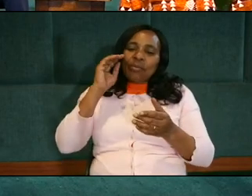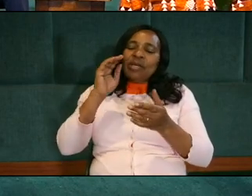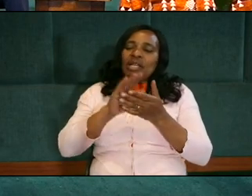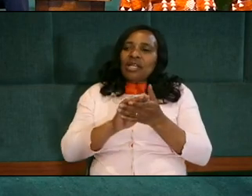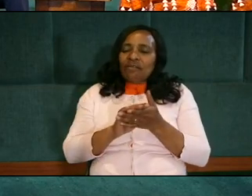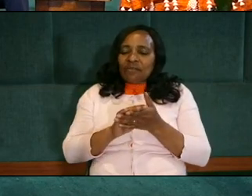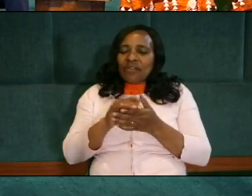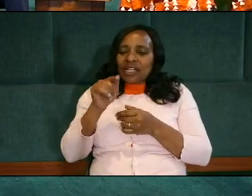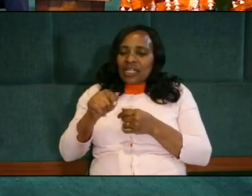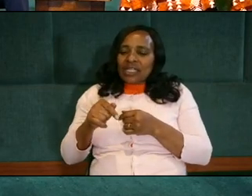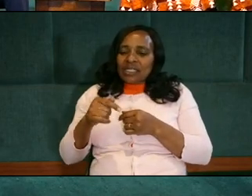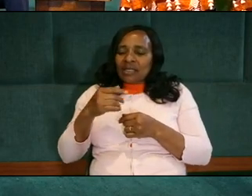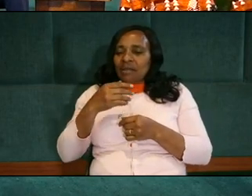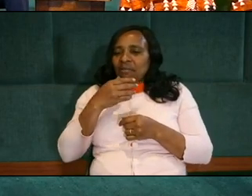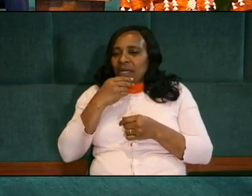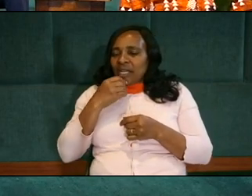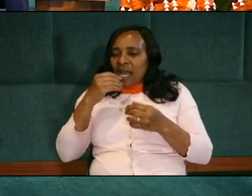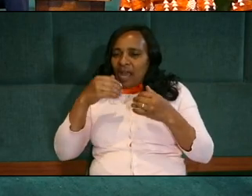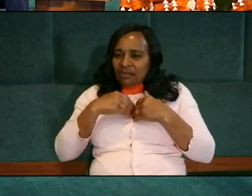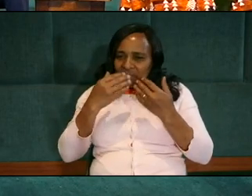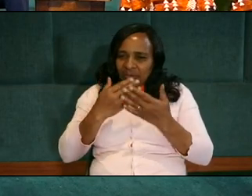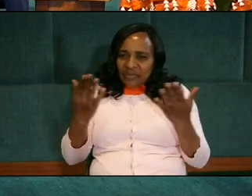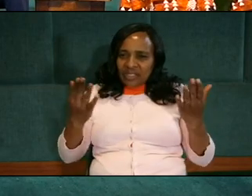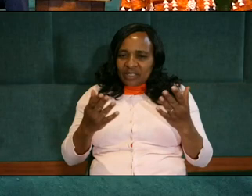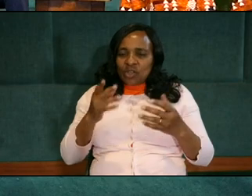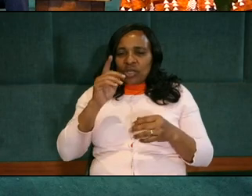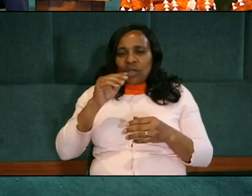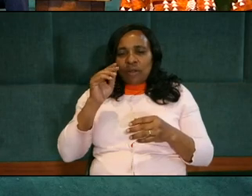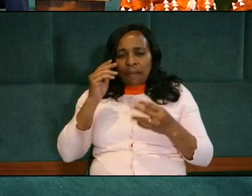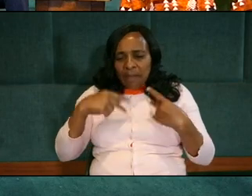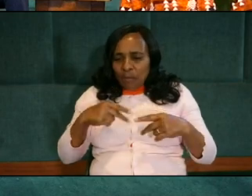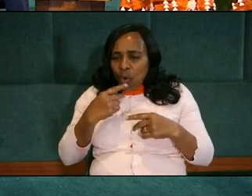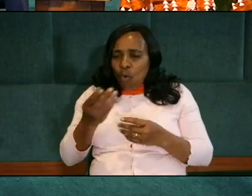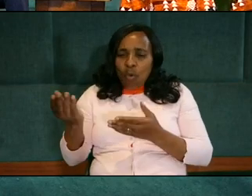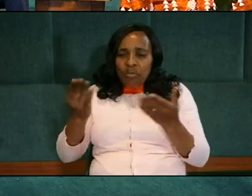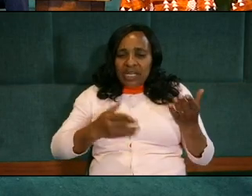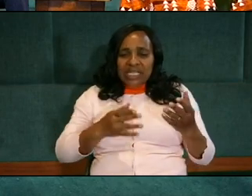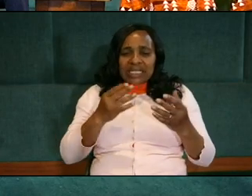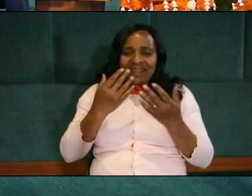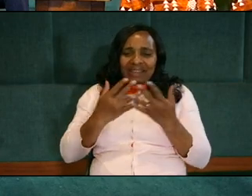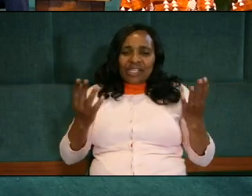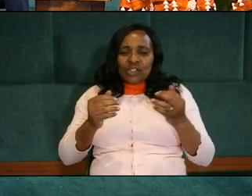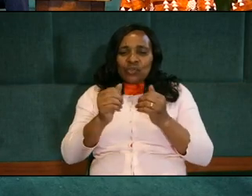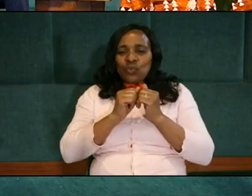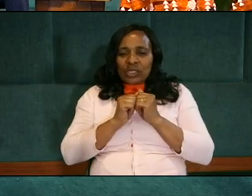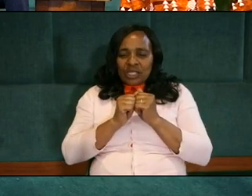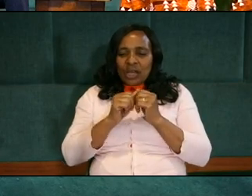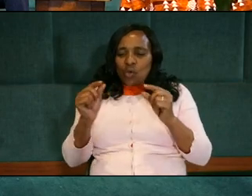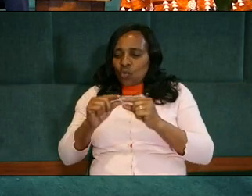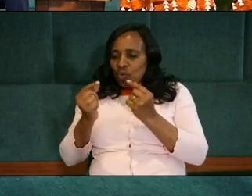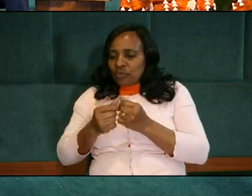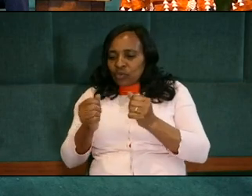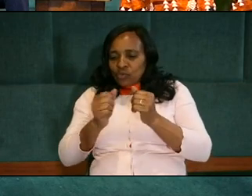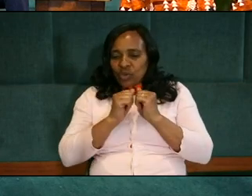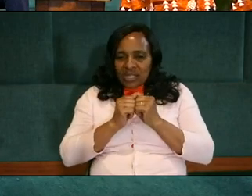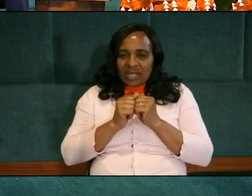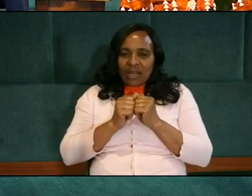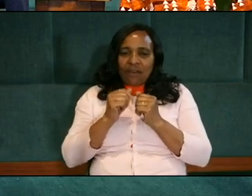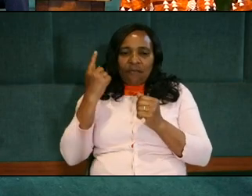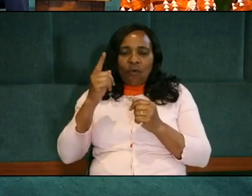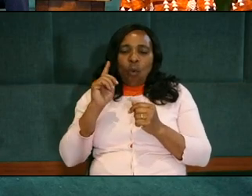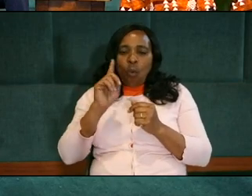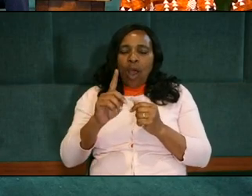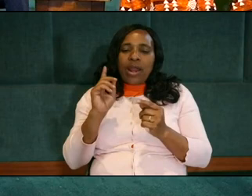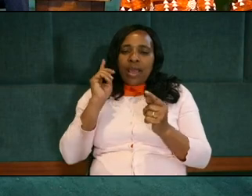that you guys have got this. And there are those people who always bring things together or bring groups together towards a common